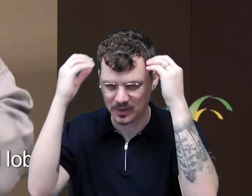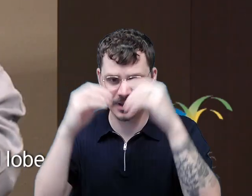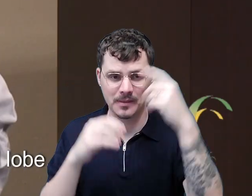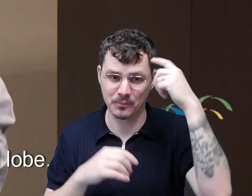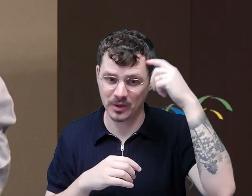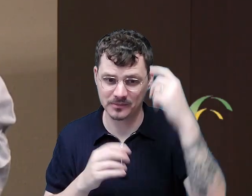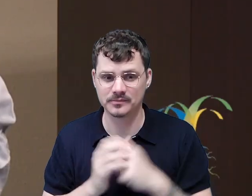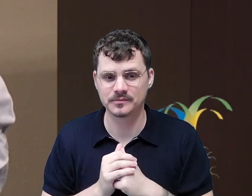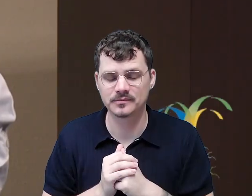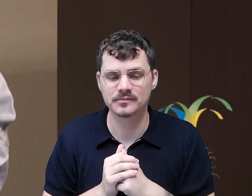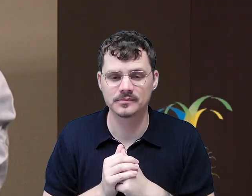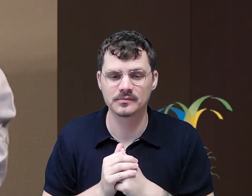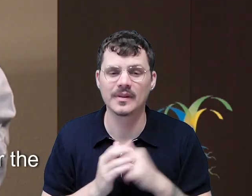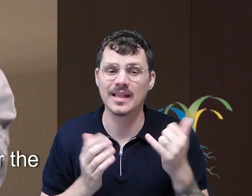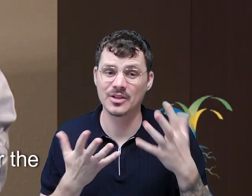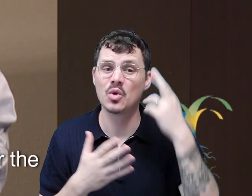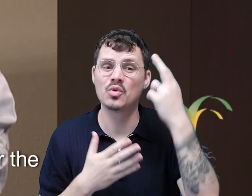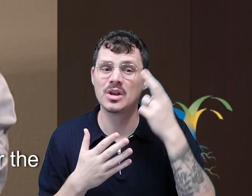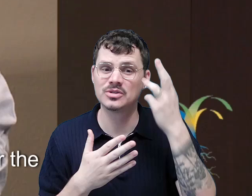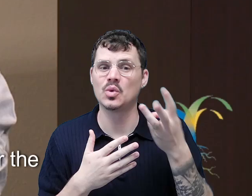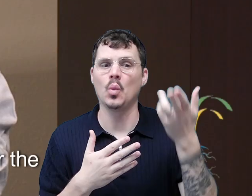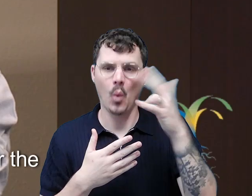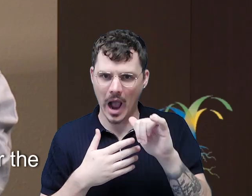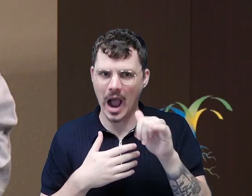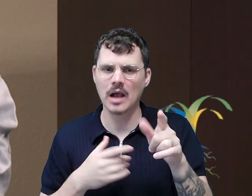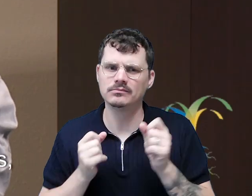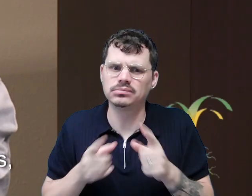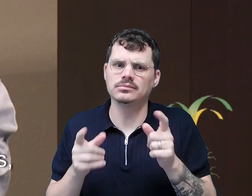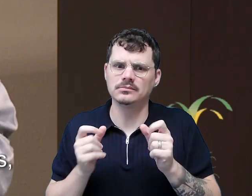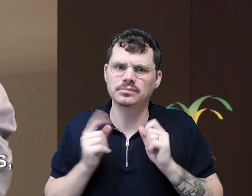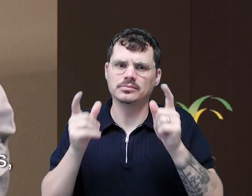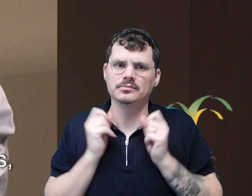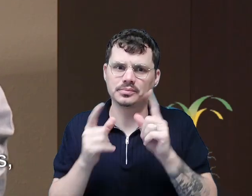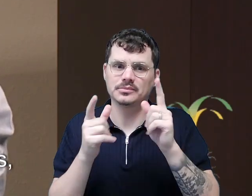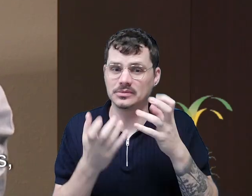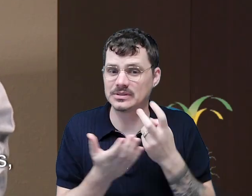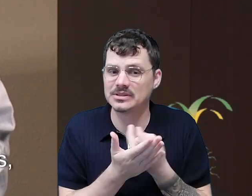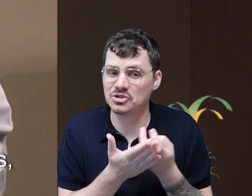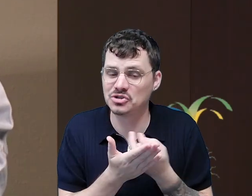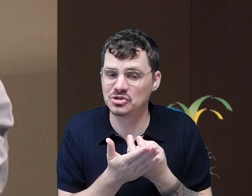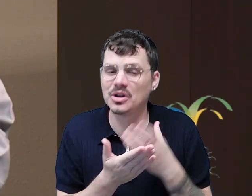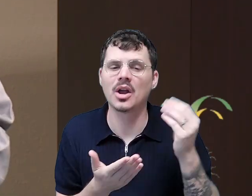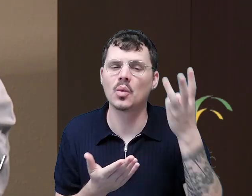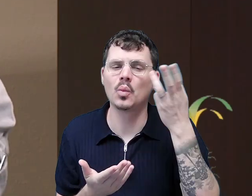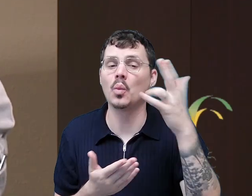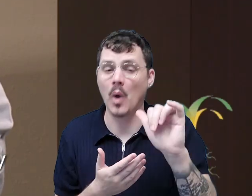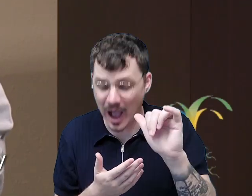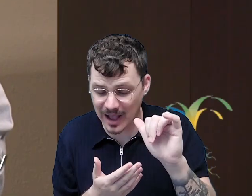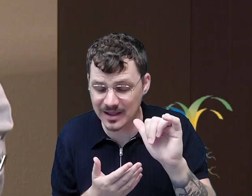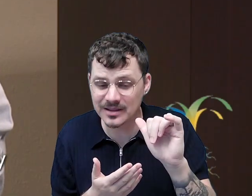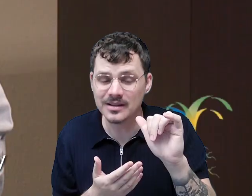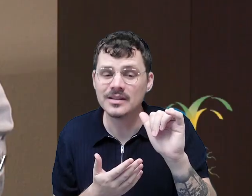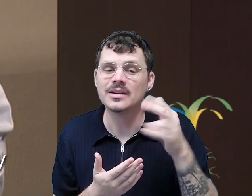each temporal lobe, which is probably the reason for the violent temporal lobe seizures, and probably